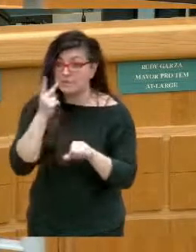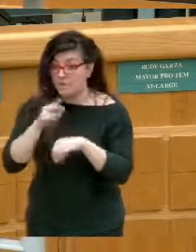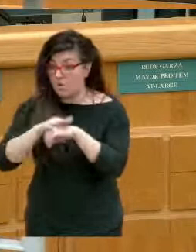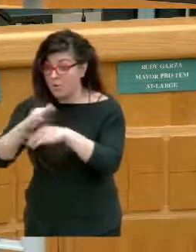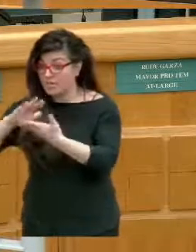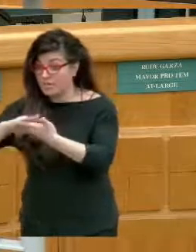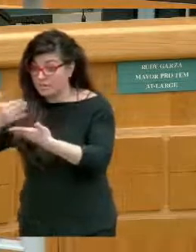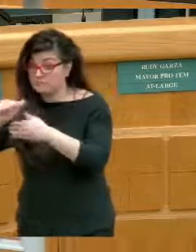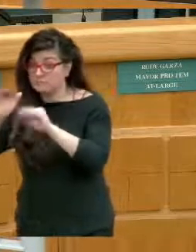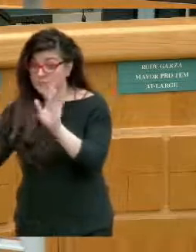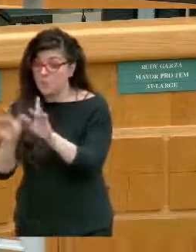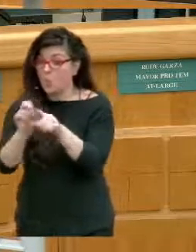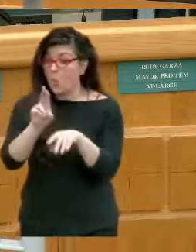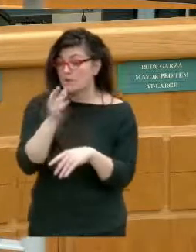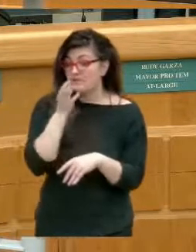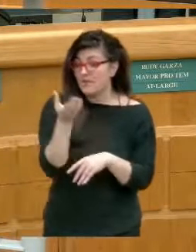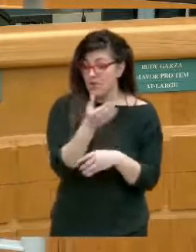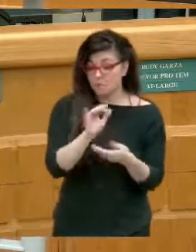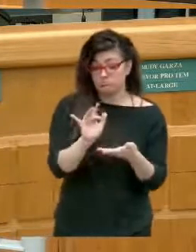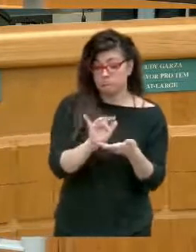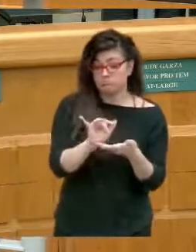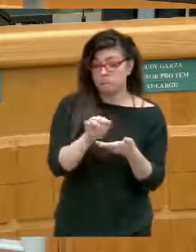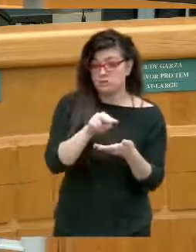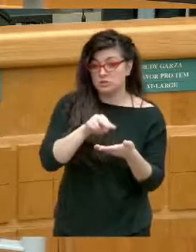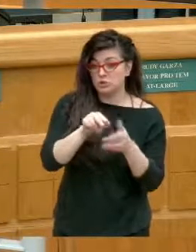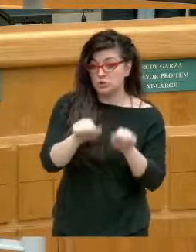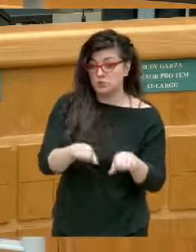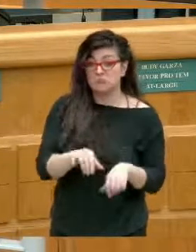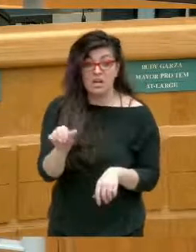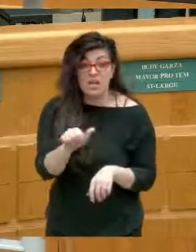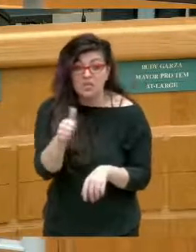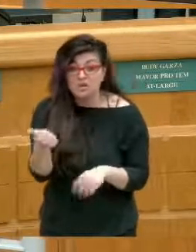computer. So were there any other general questions, I guess, from the media?